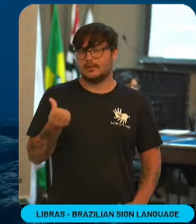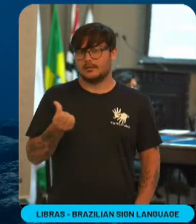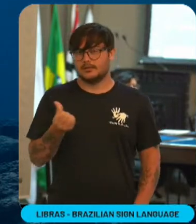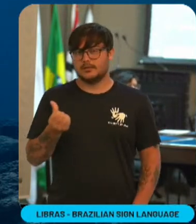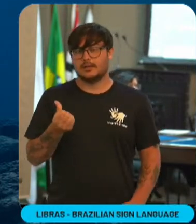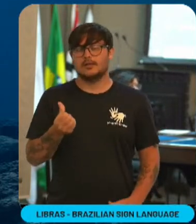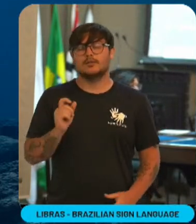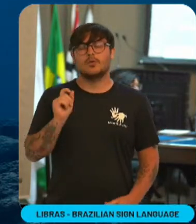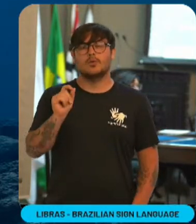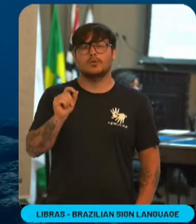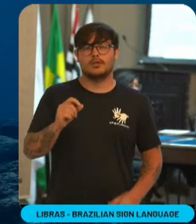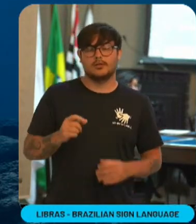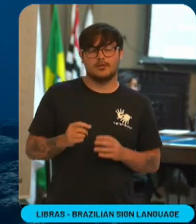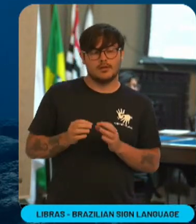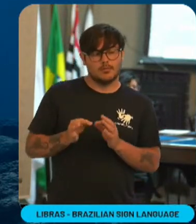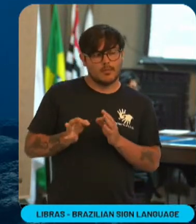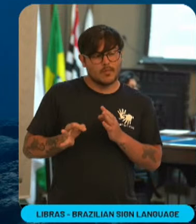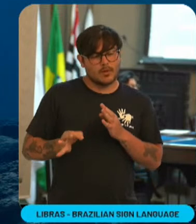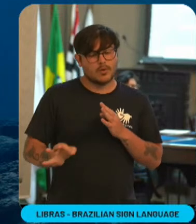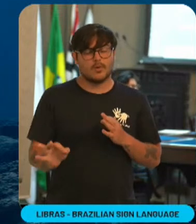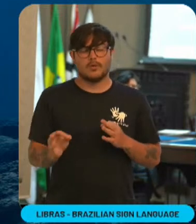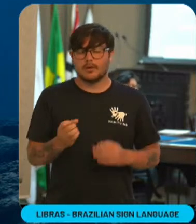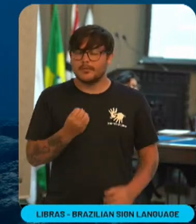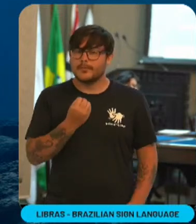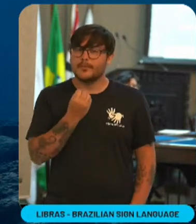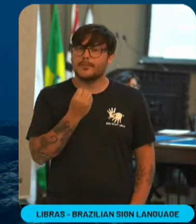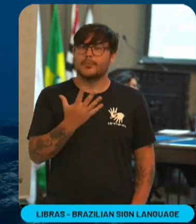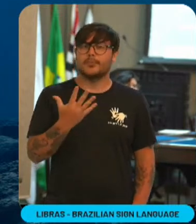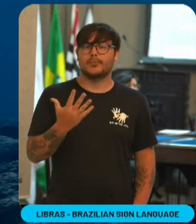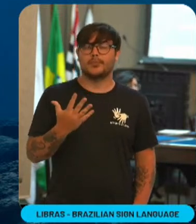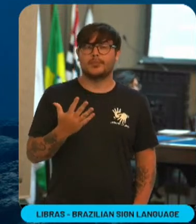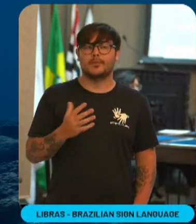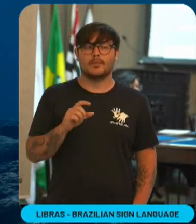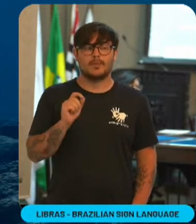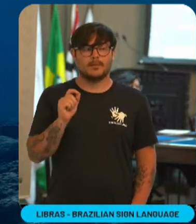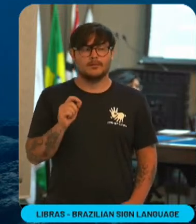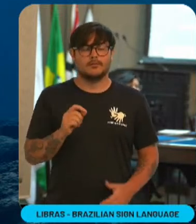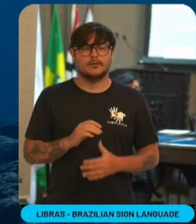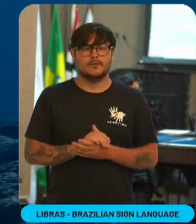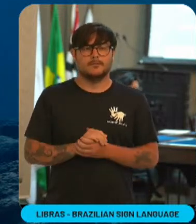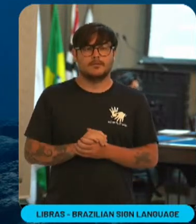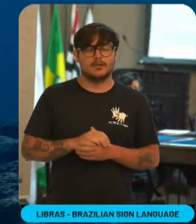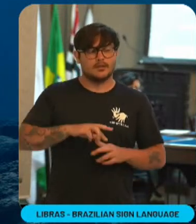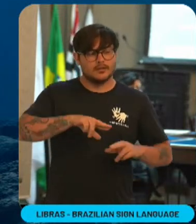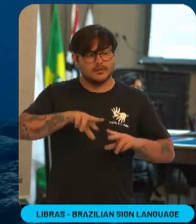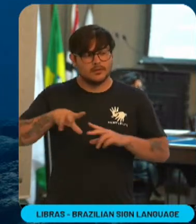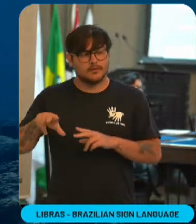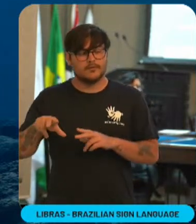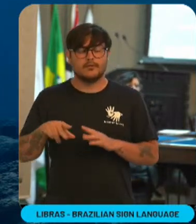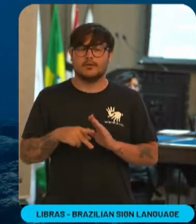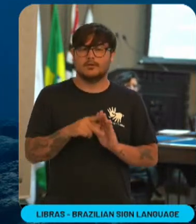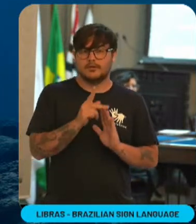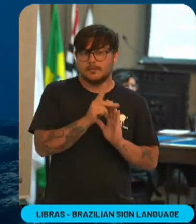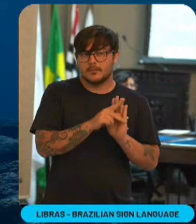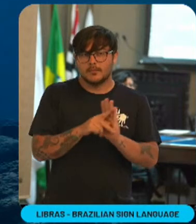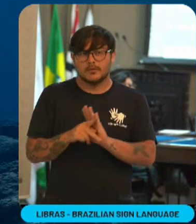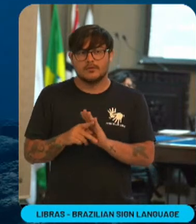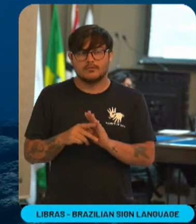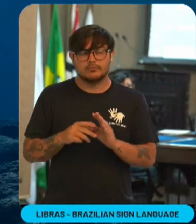And continue until Friday. I hope you have a long and varied